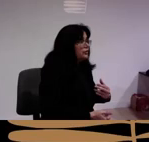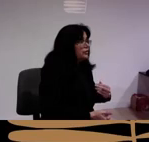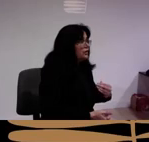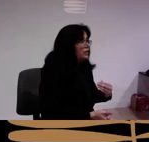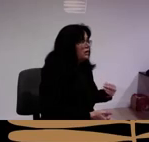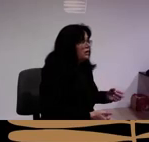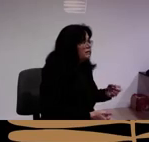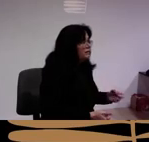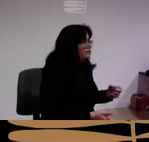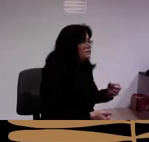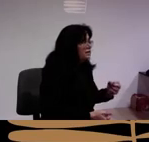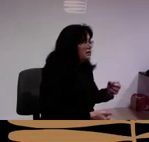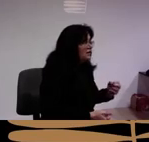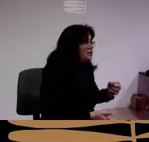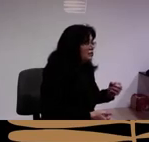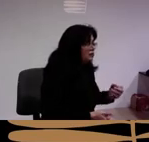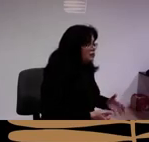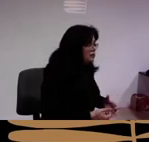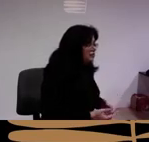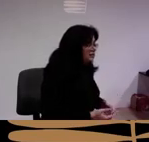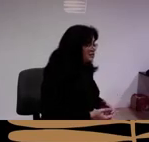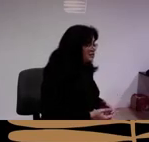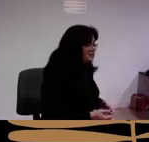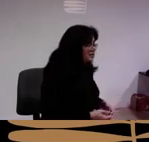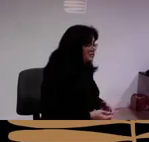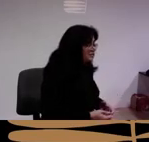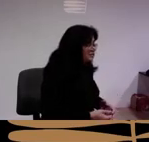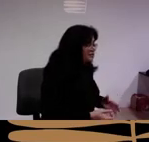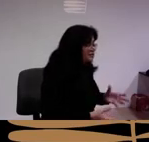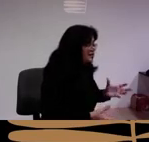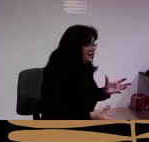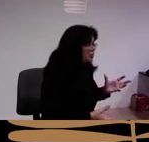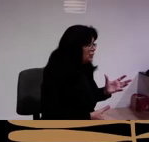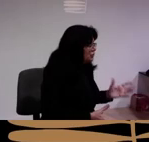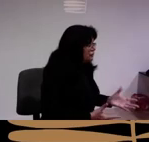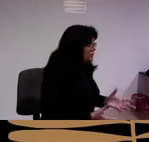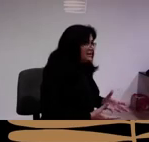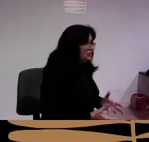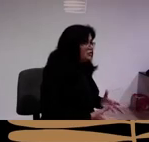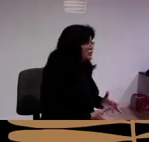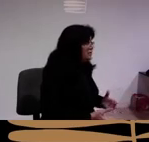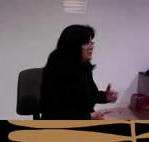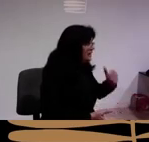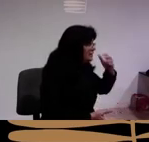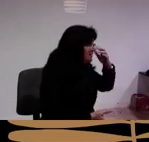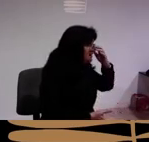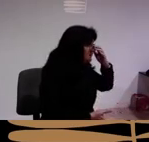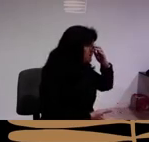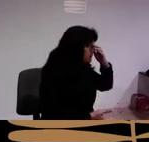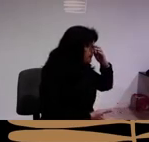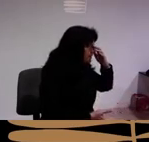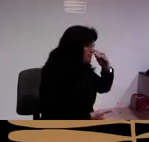So I think that the first thing that we should really acknowledge in the